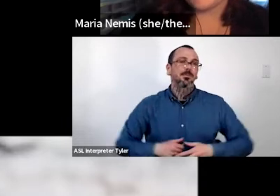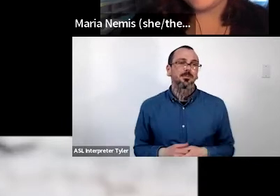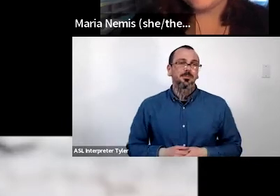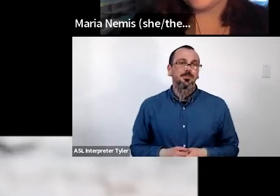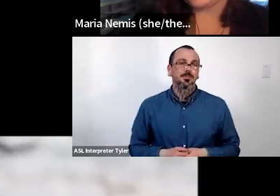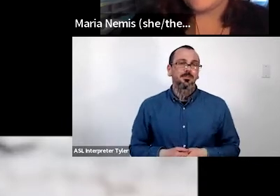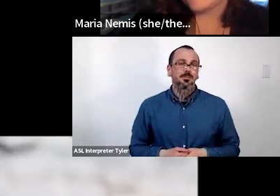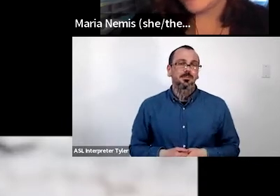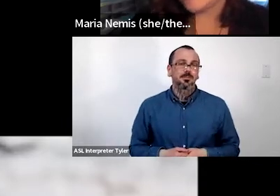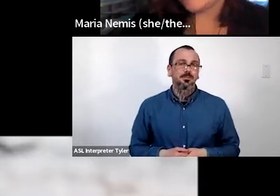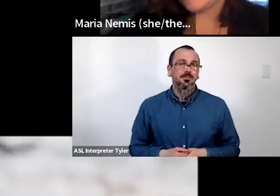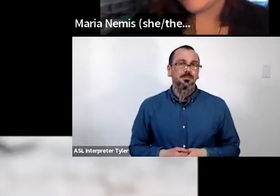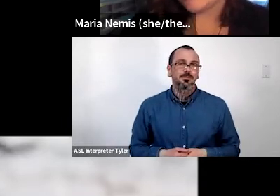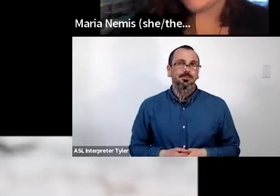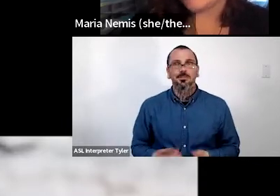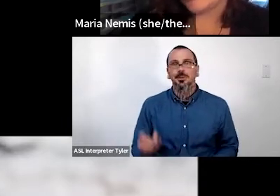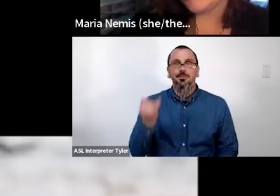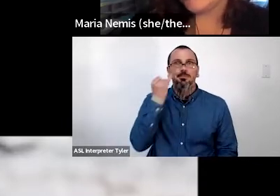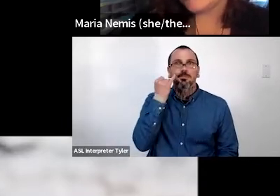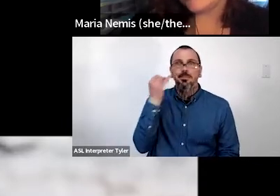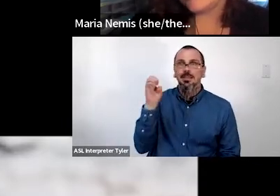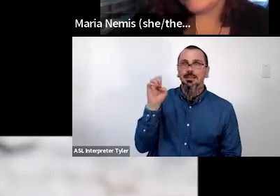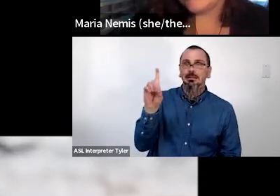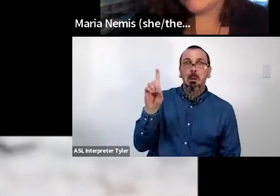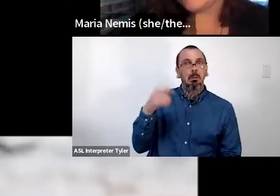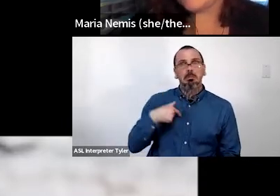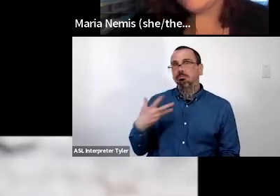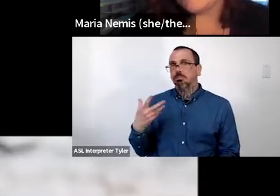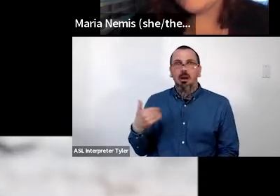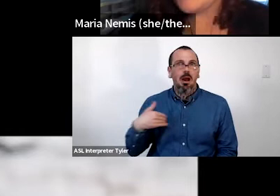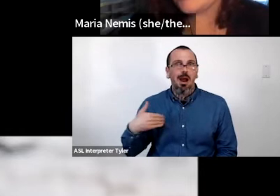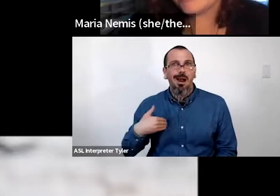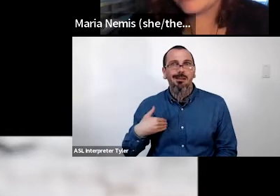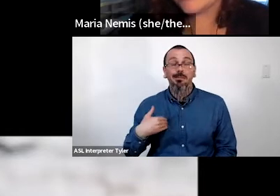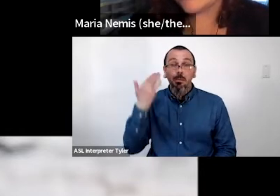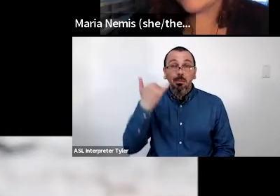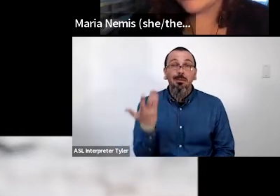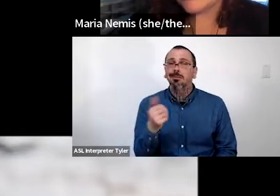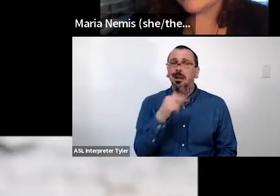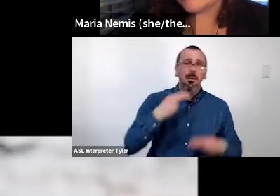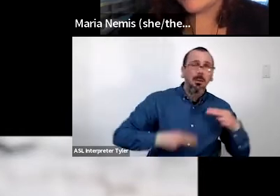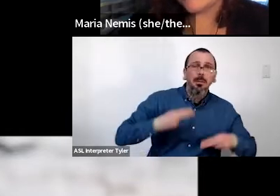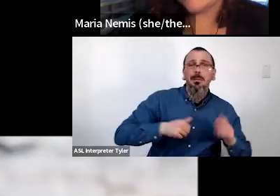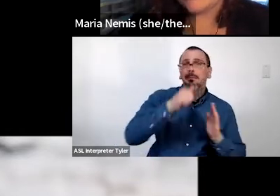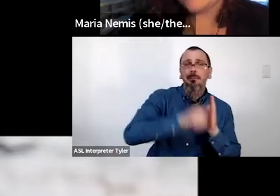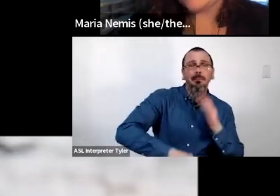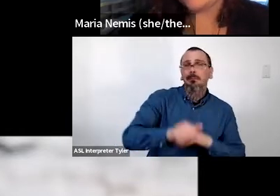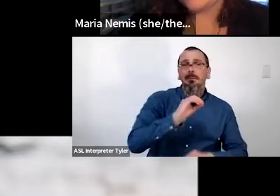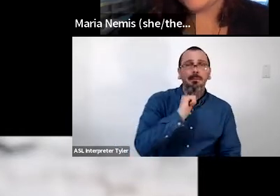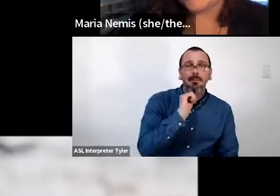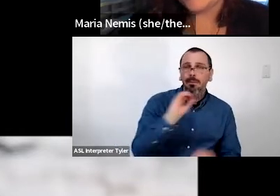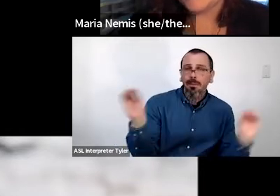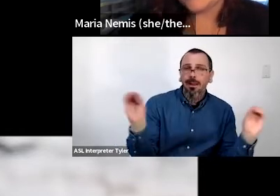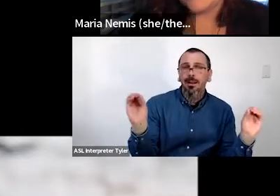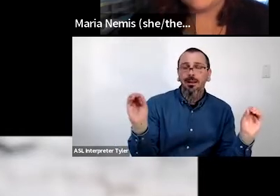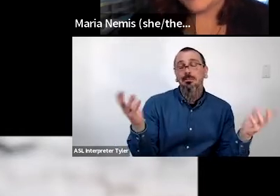to compensate for a lack of gender affirming surgery or hormones. Also, many people hesitate to use the word eating disorder if they haven't gotten a